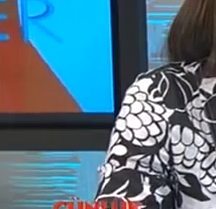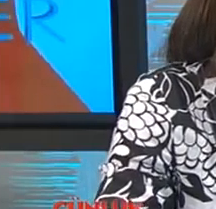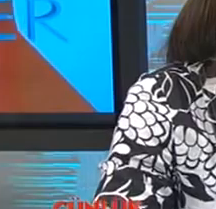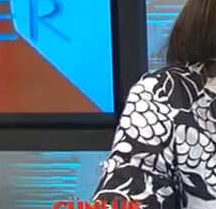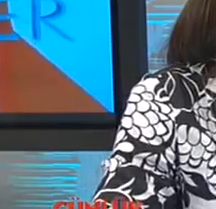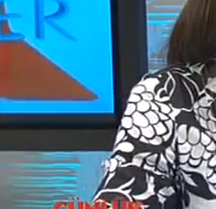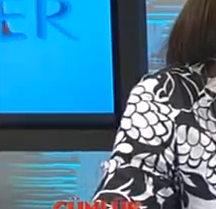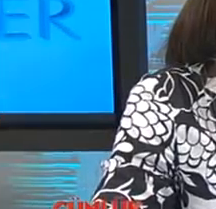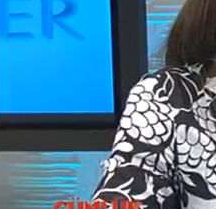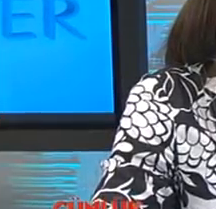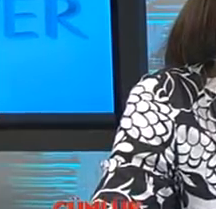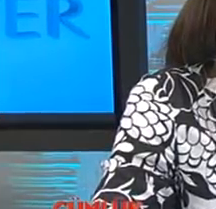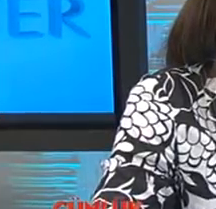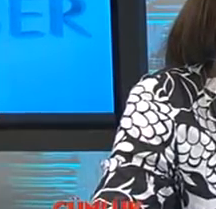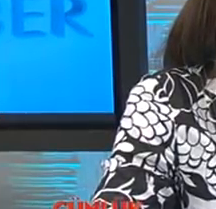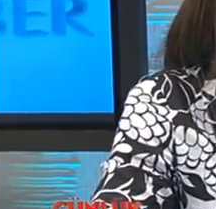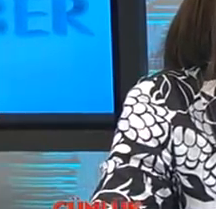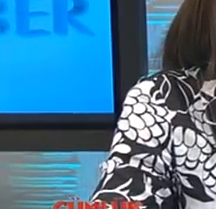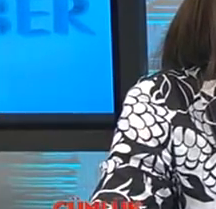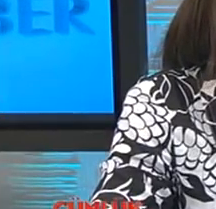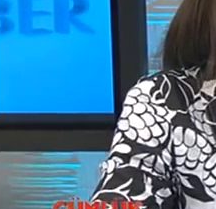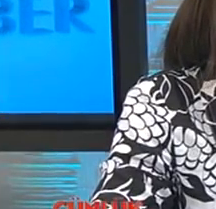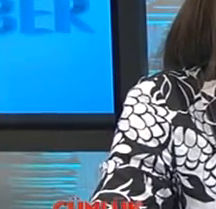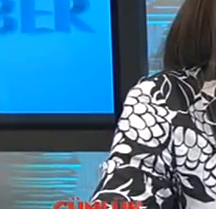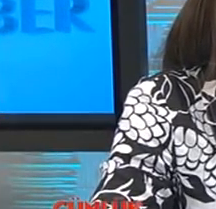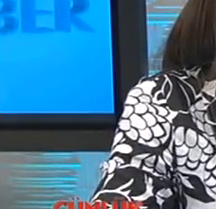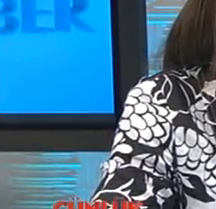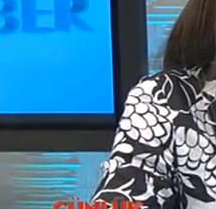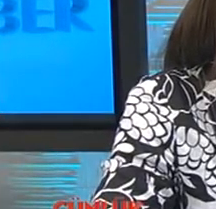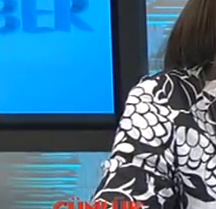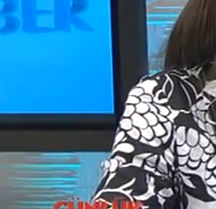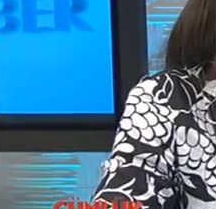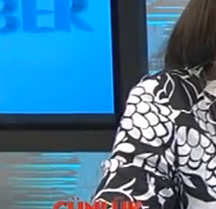sometimes have difficulty extracting that, so it could be used as a